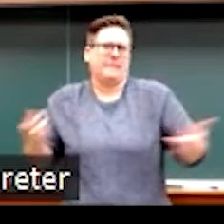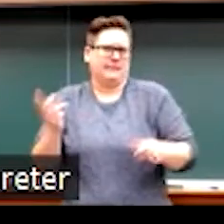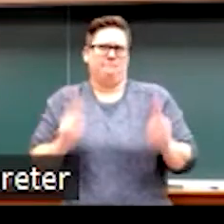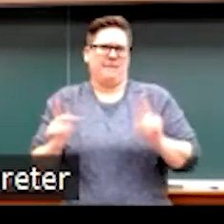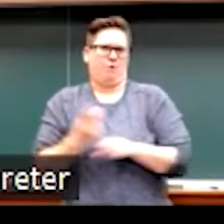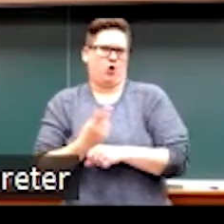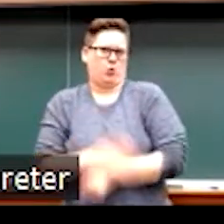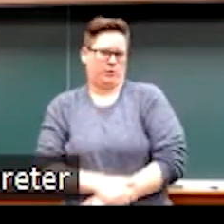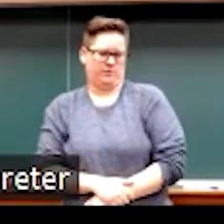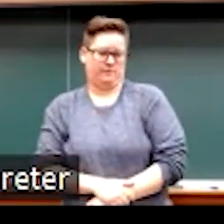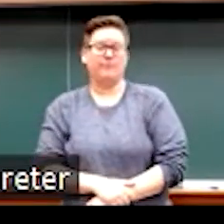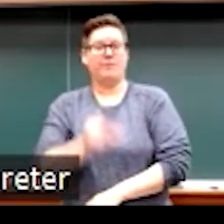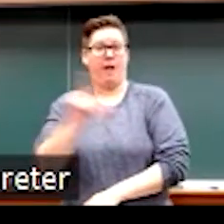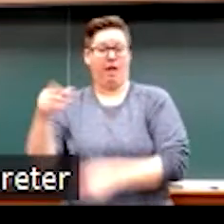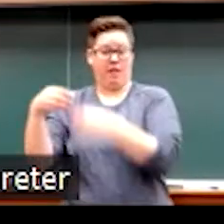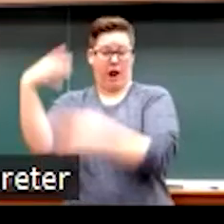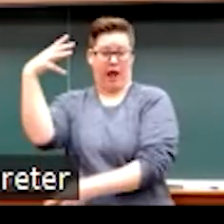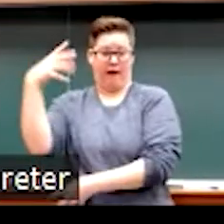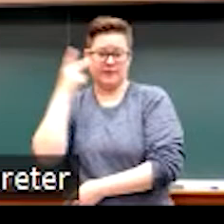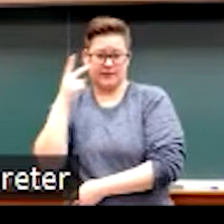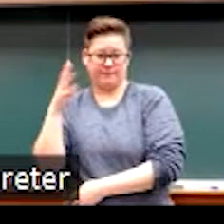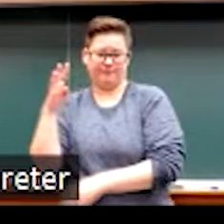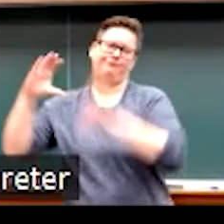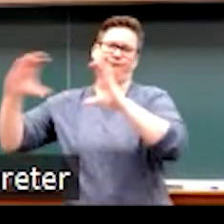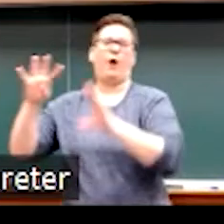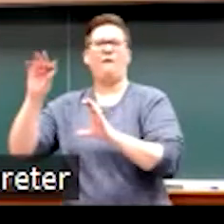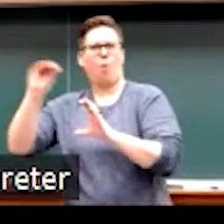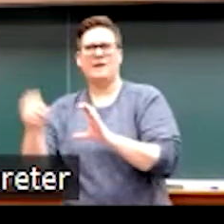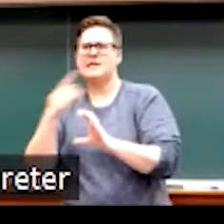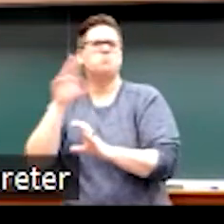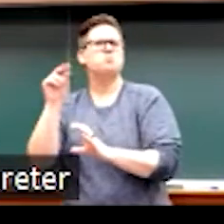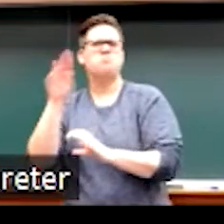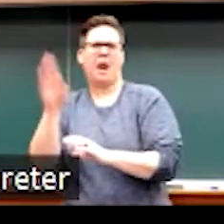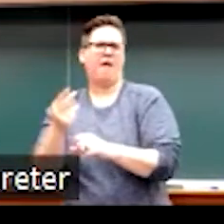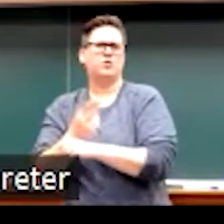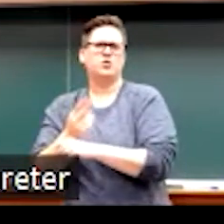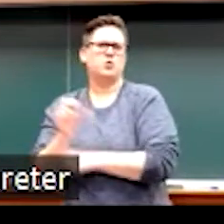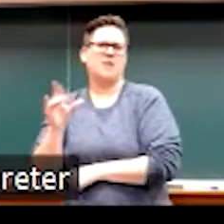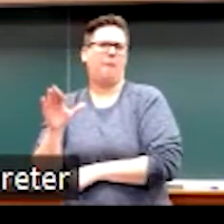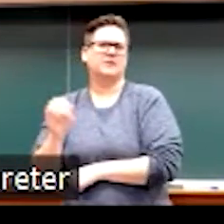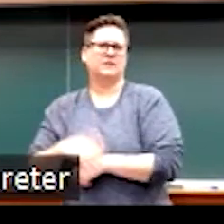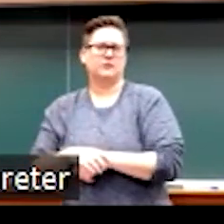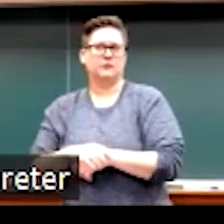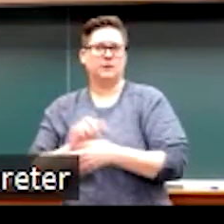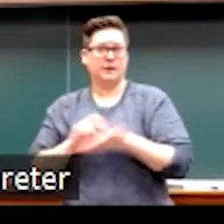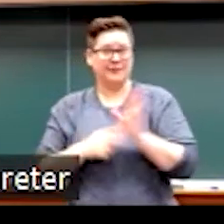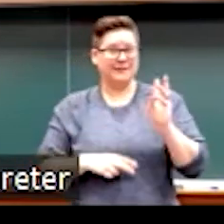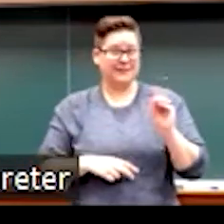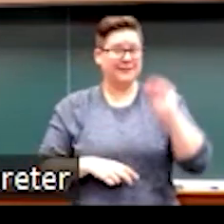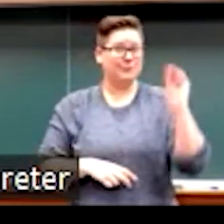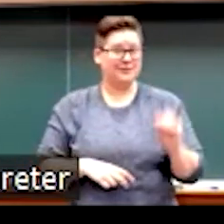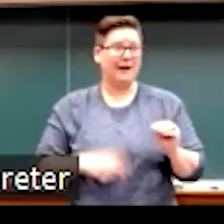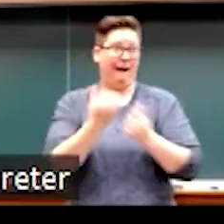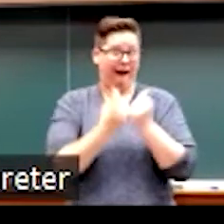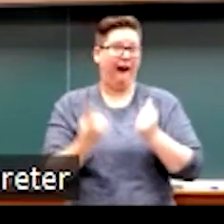use. And on the left, you see that about 40% of people report no past substance use at all. That means 60%